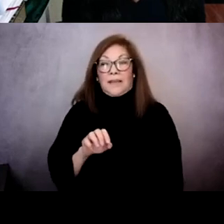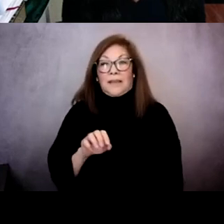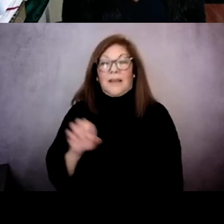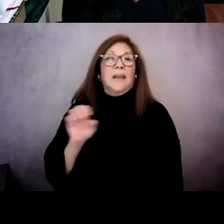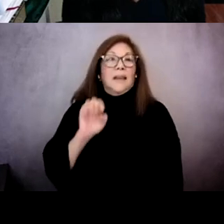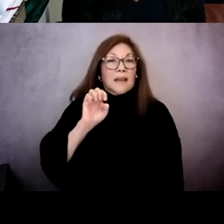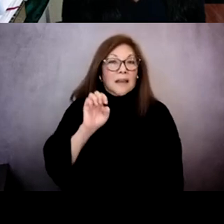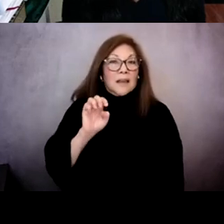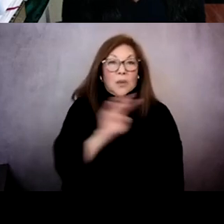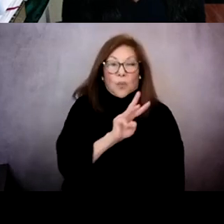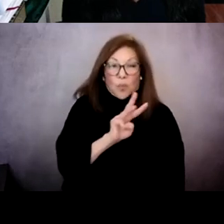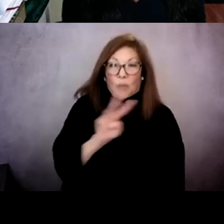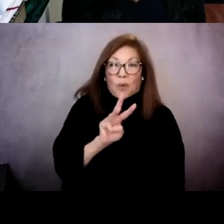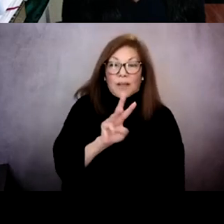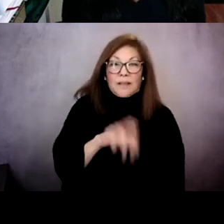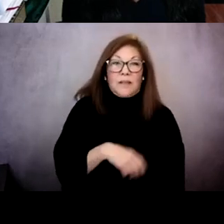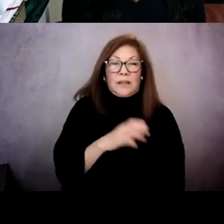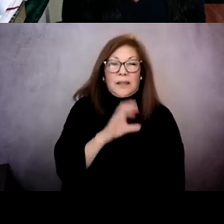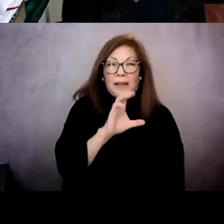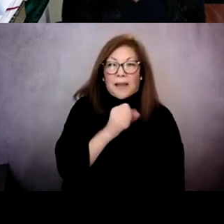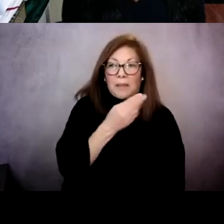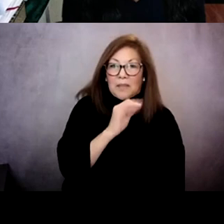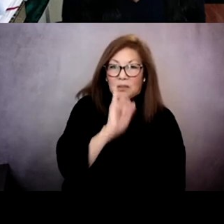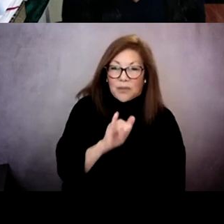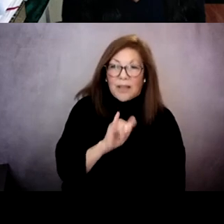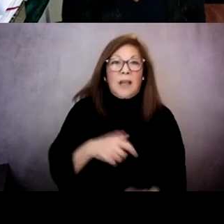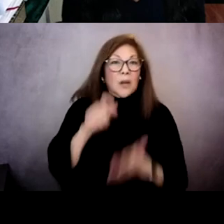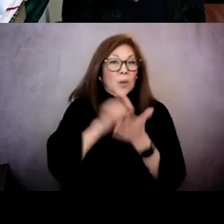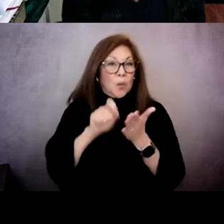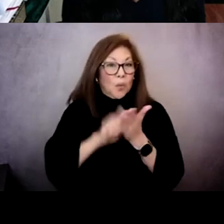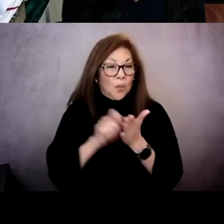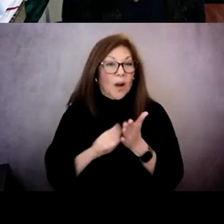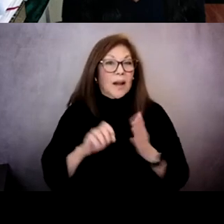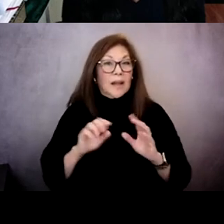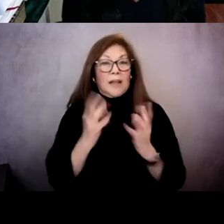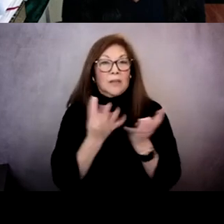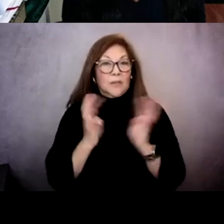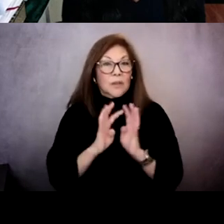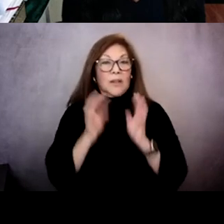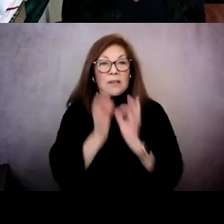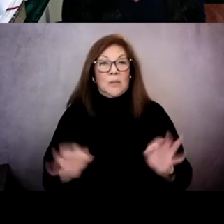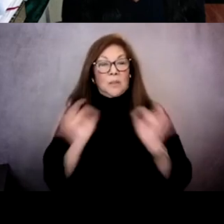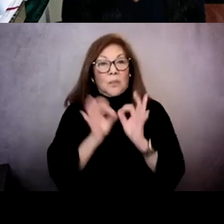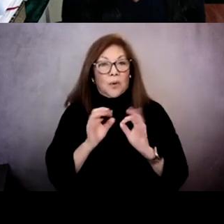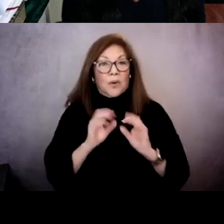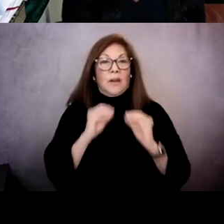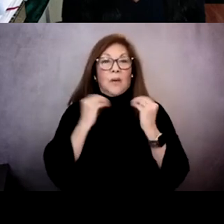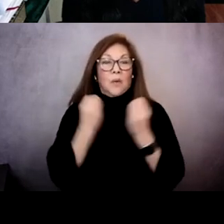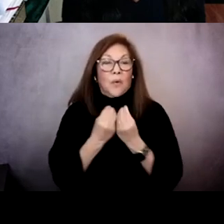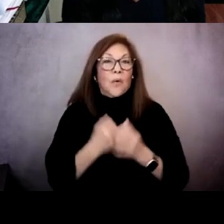Street. The Hmong American Writers Circle is an important org. Let's